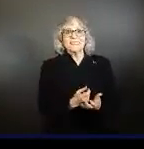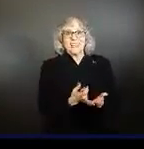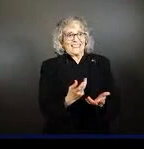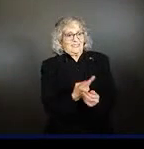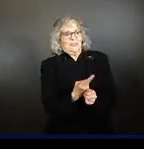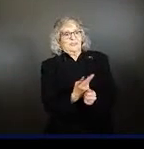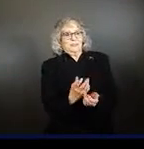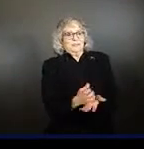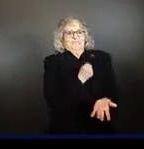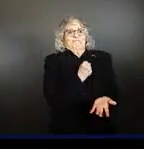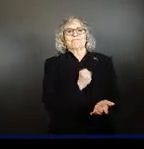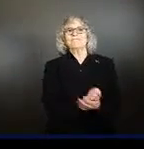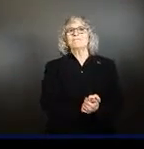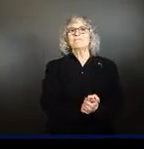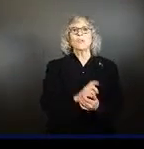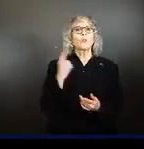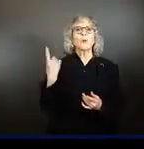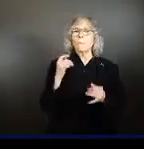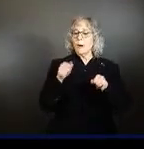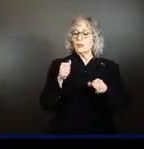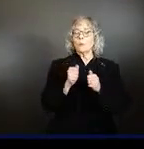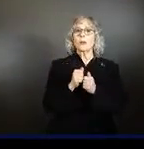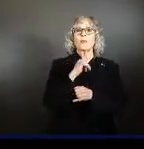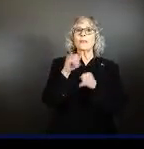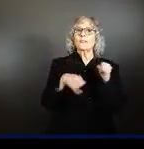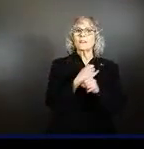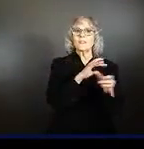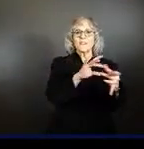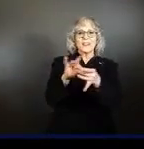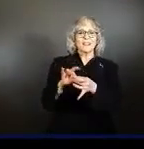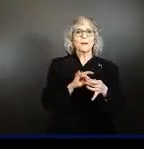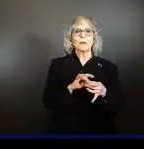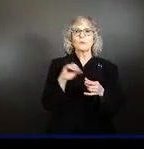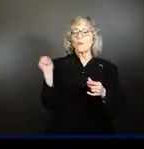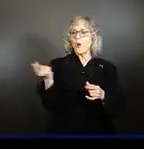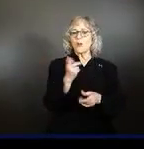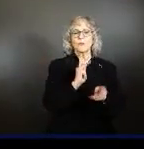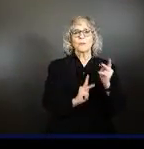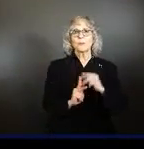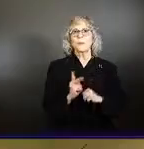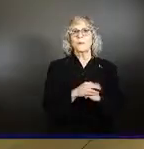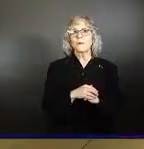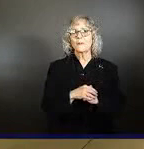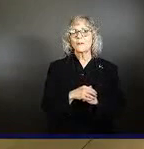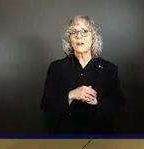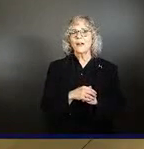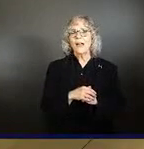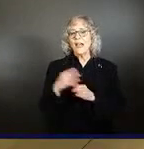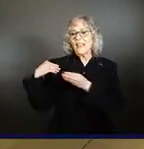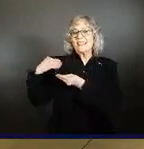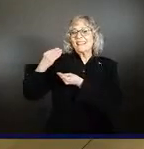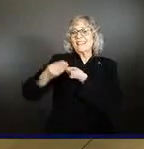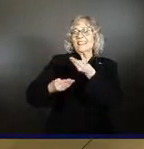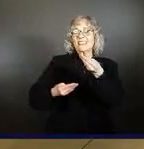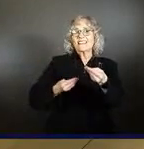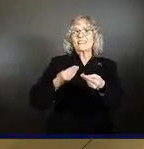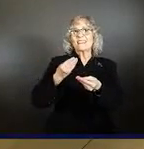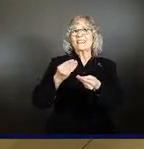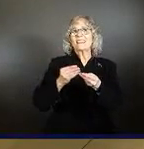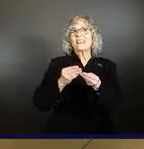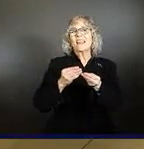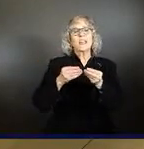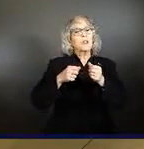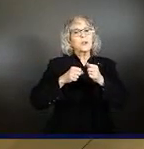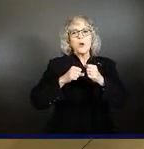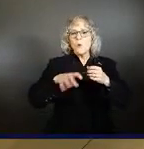possible with an international collaboration in all of these people, and it will, its legacy will extend, and the scientific discoveries